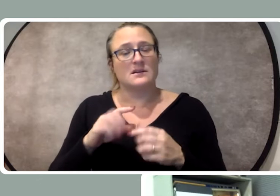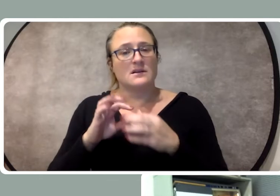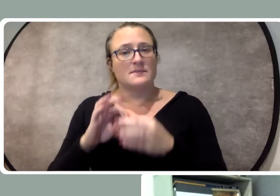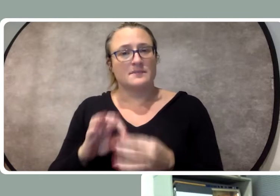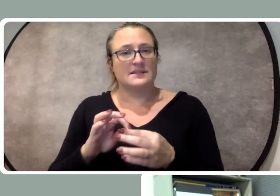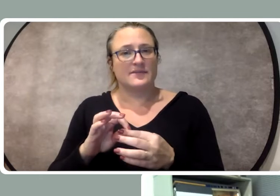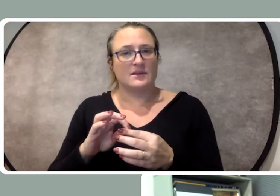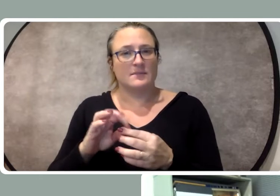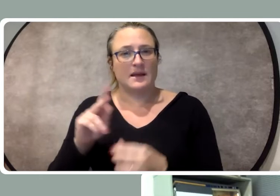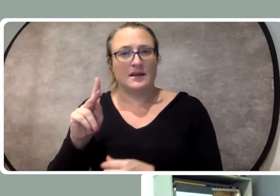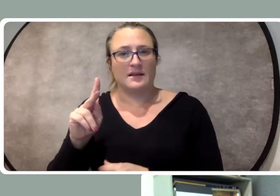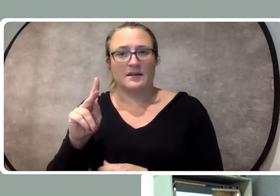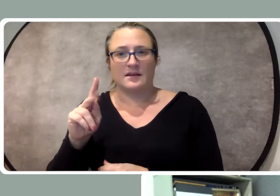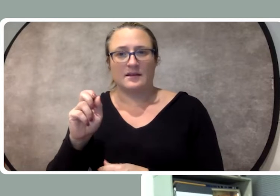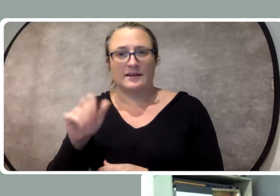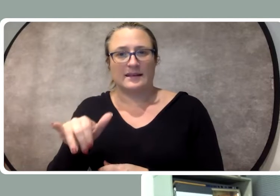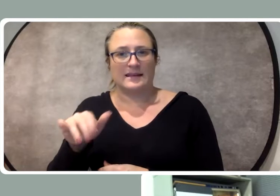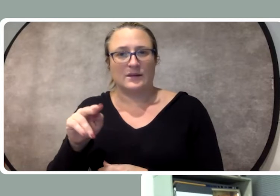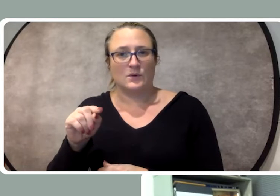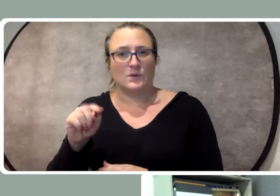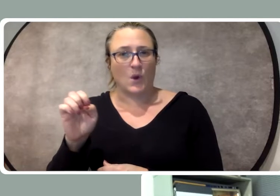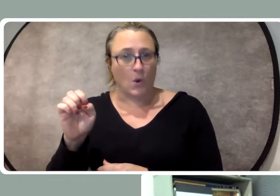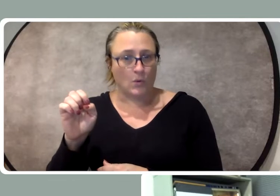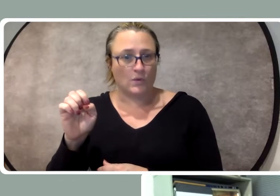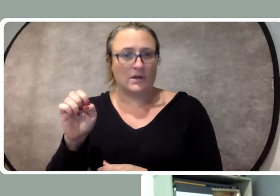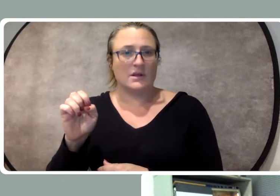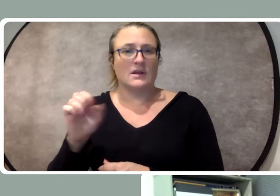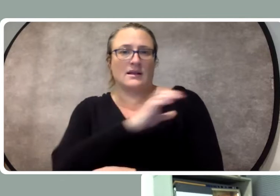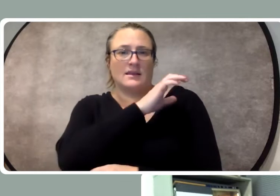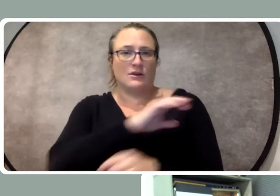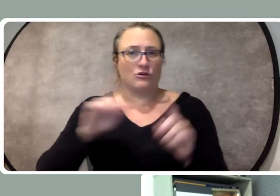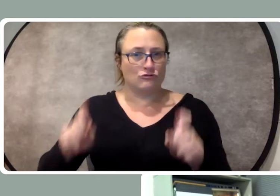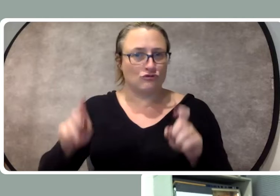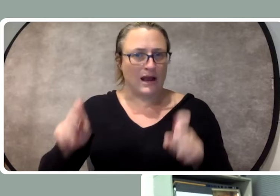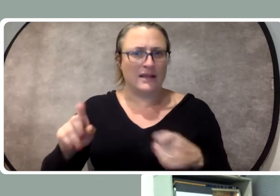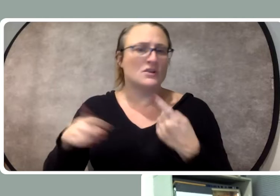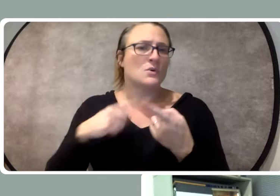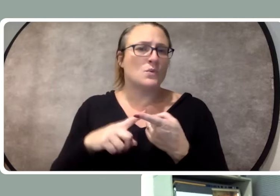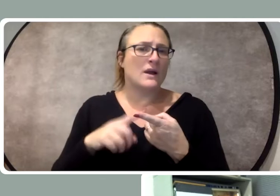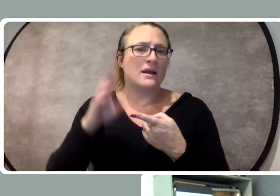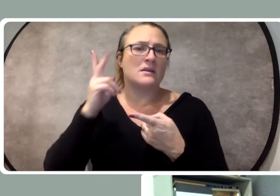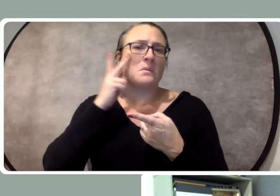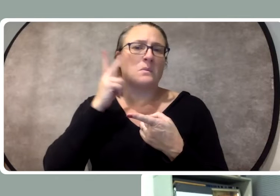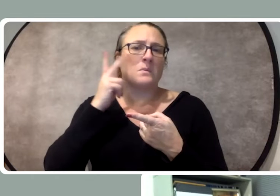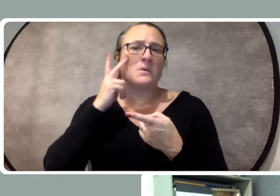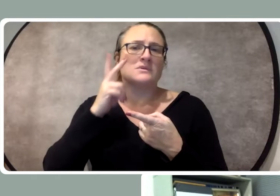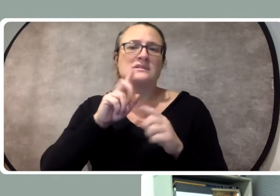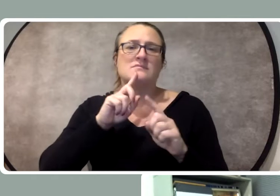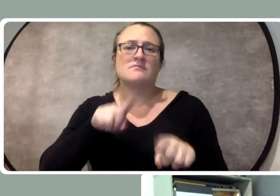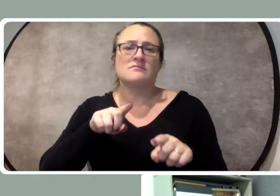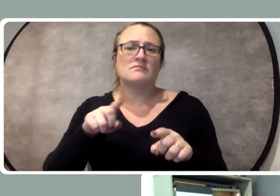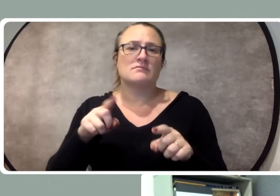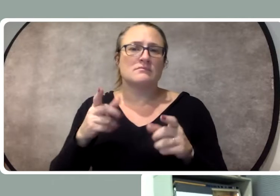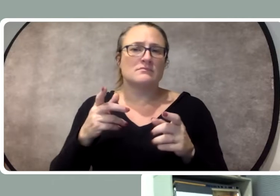the KEYNOTE clinical trial and when there will be reporting for